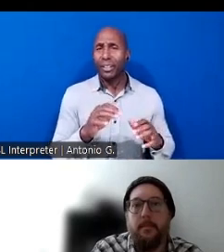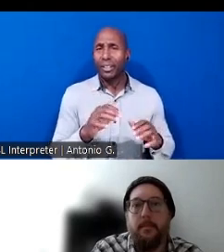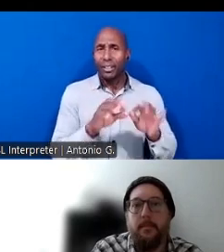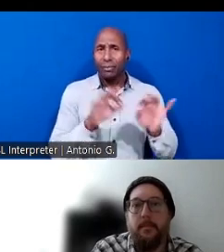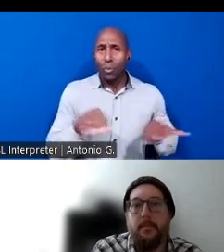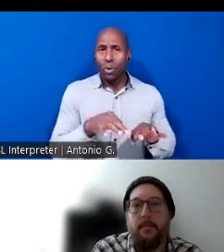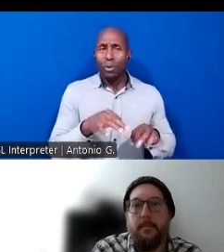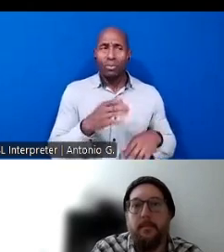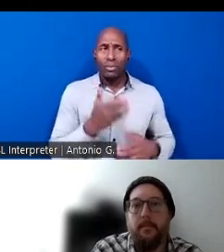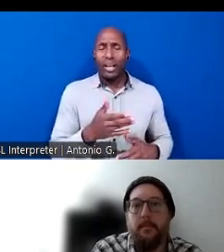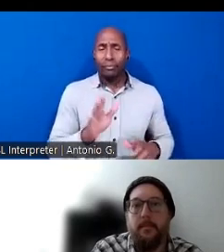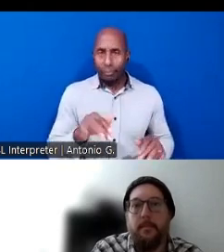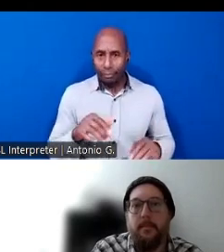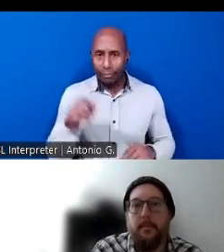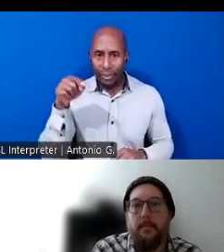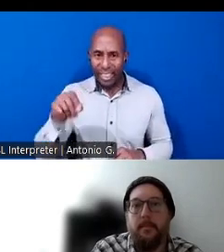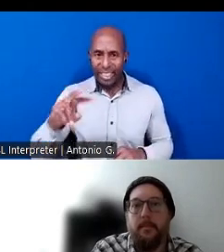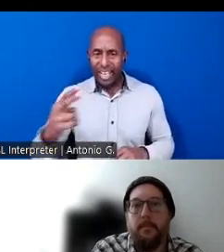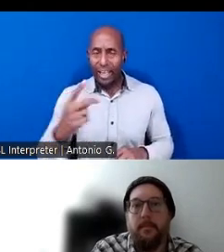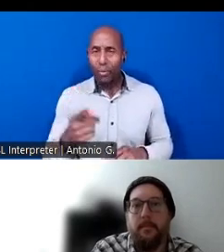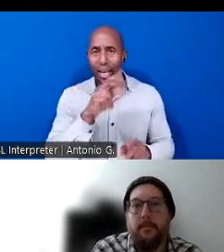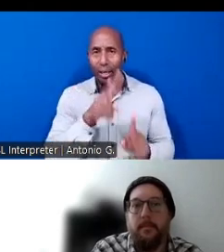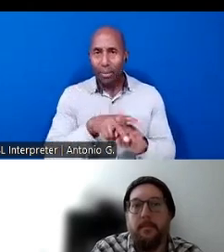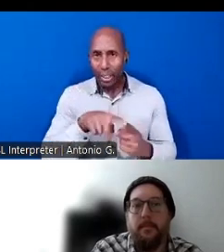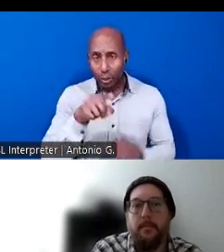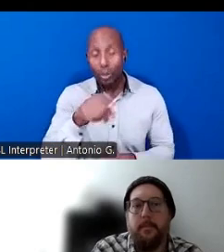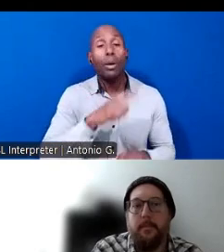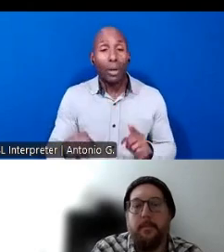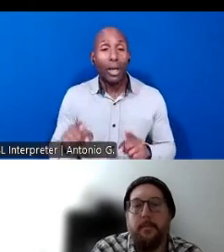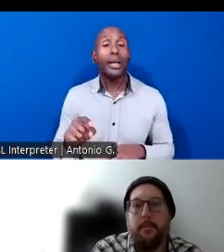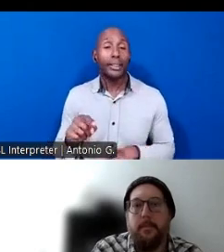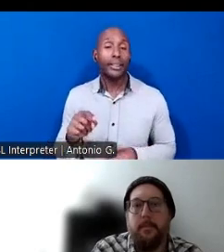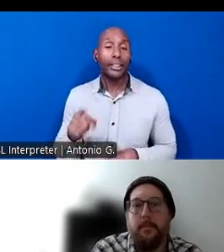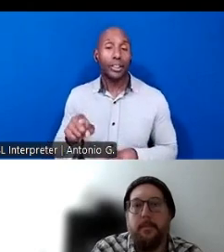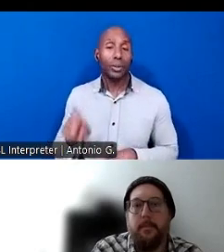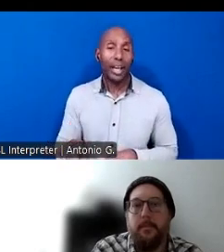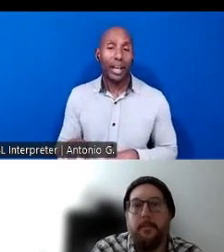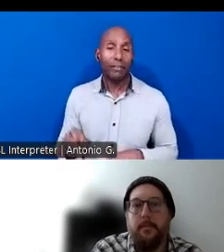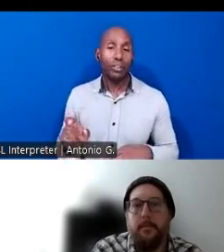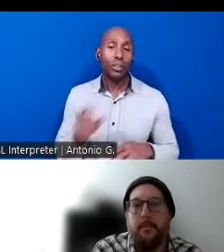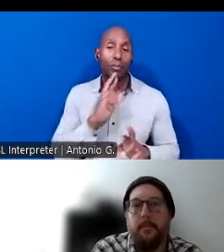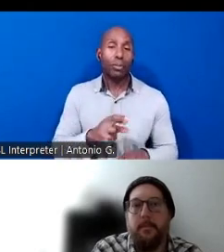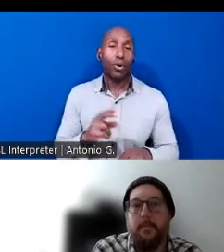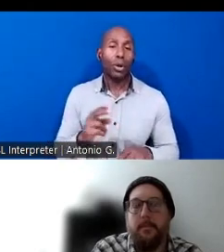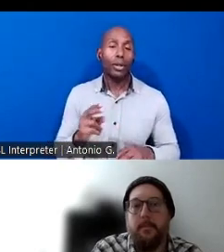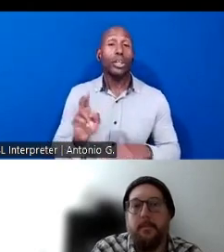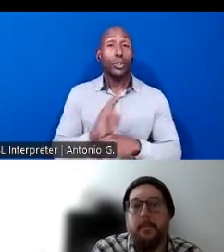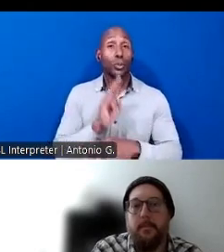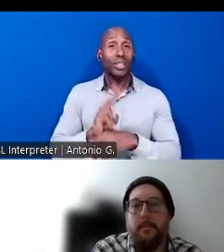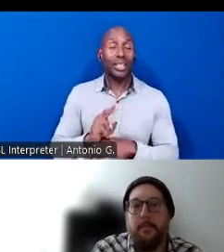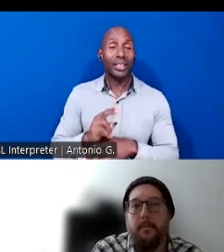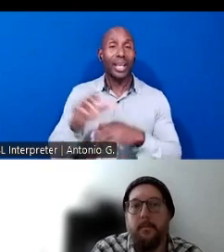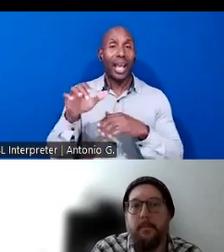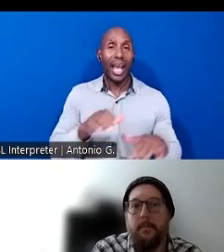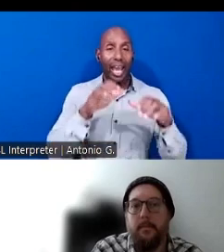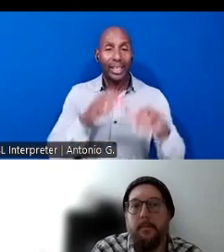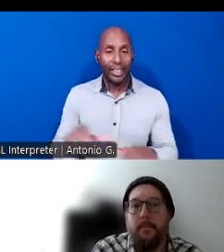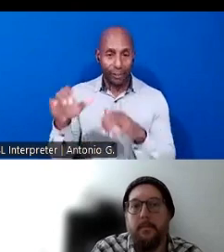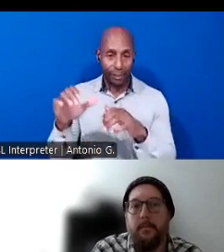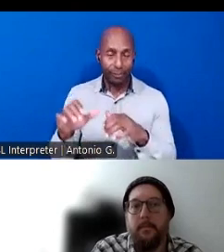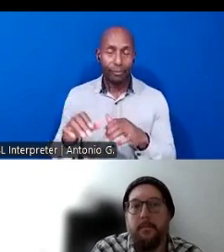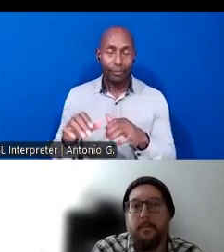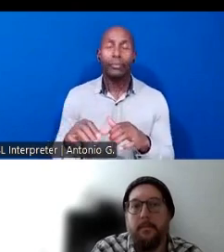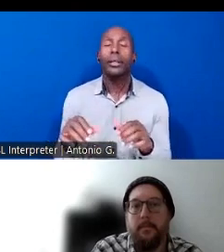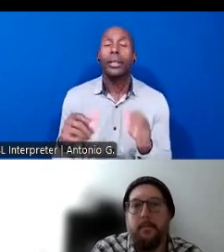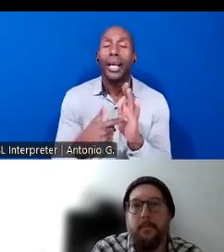be required to report by activity. So if someone, for example, has the title of, let's